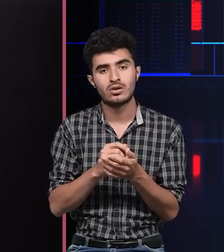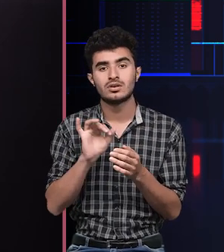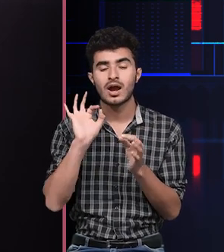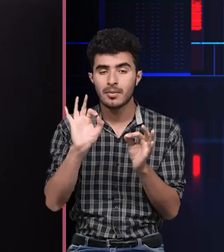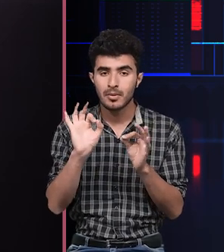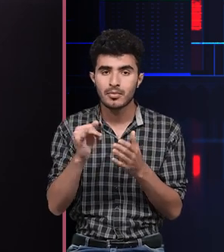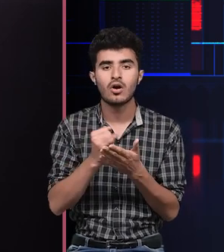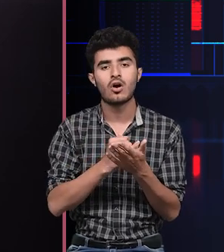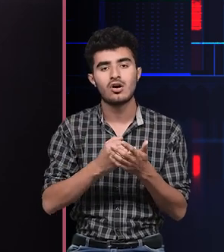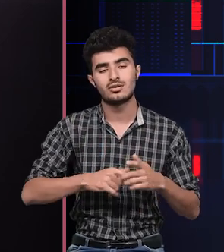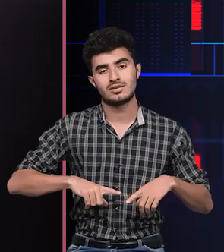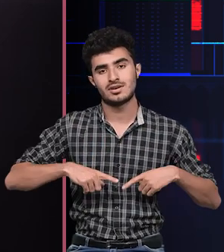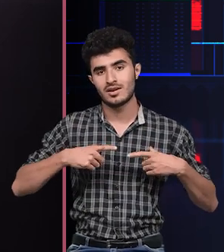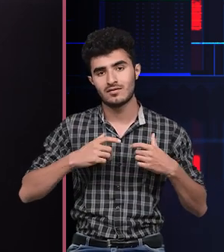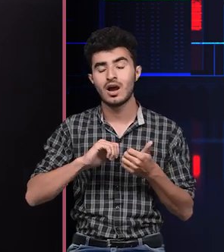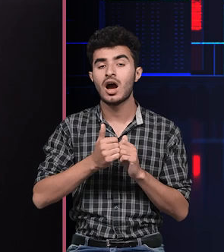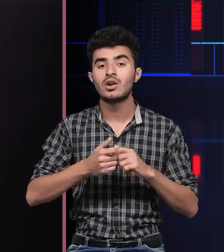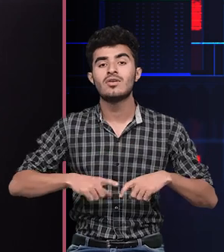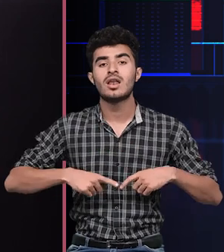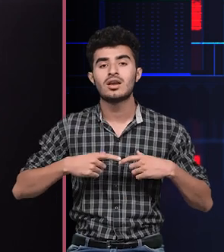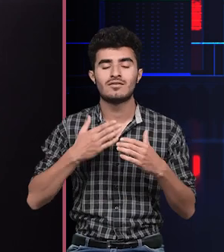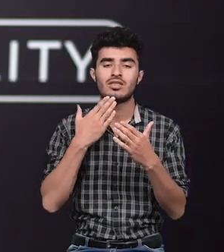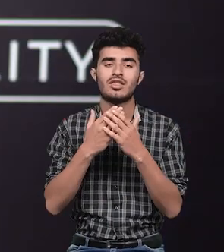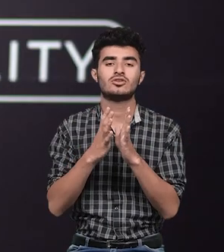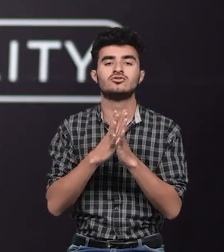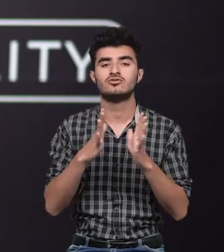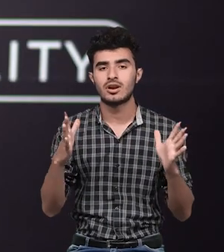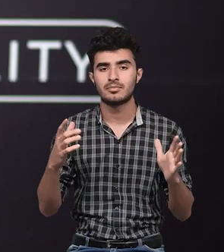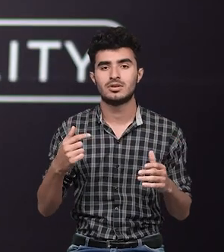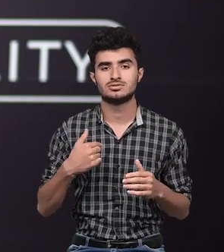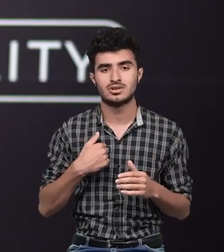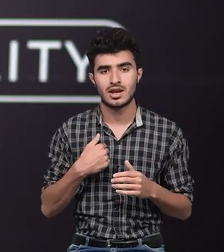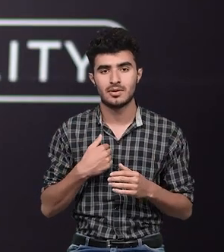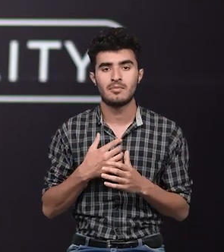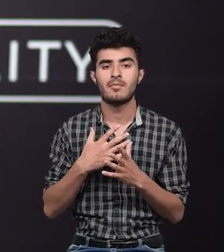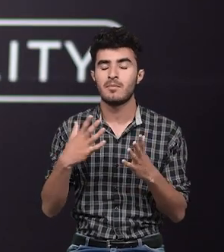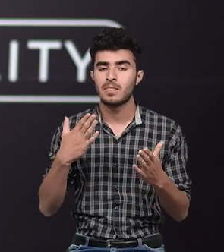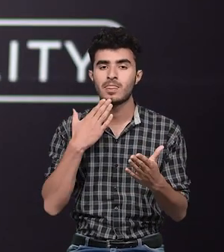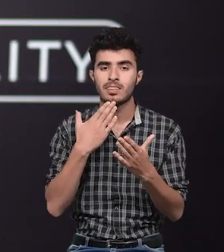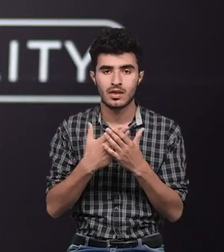art. I consider that an art. It is the art of living. Thank you very much,